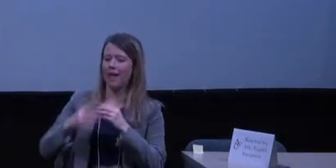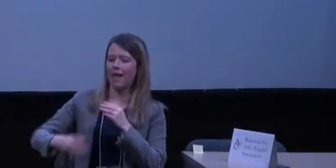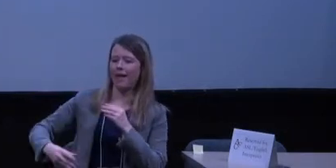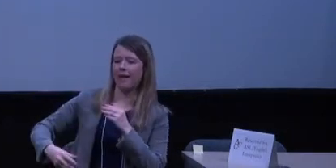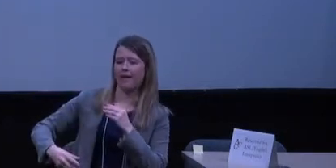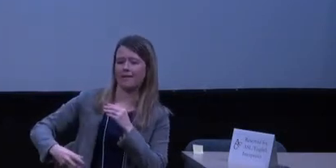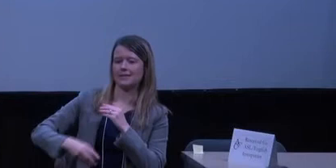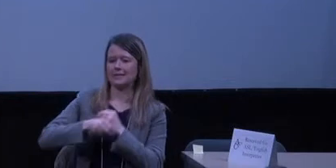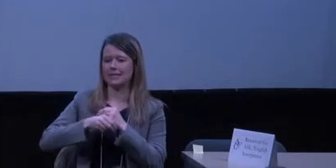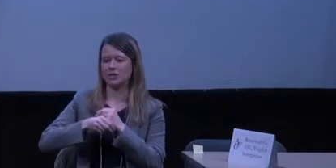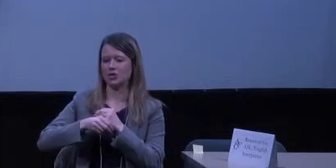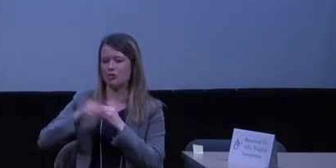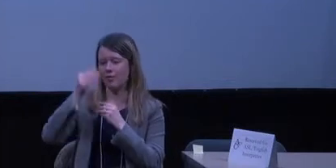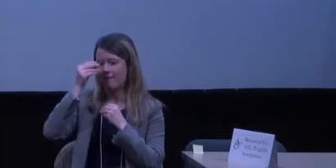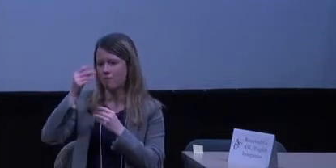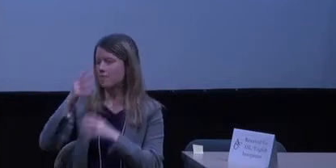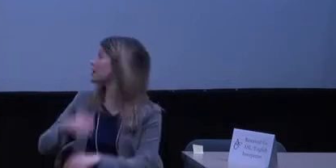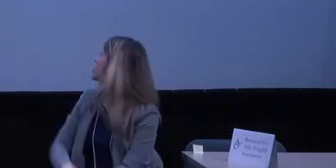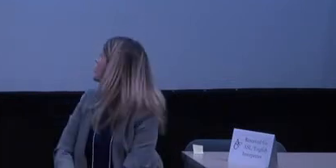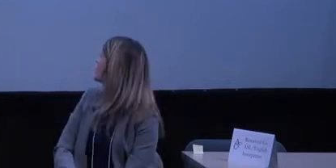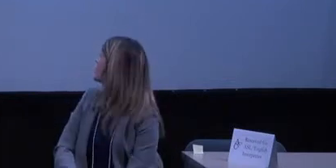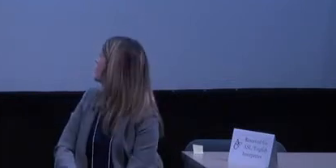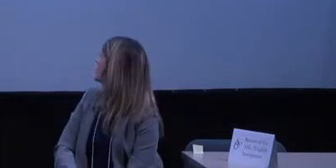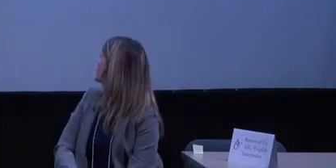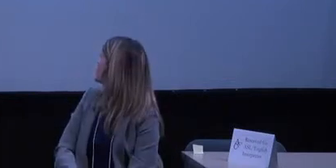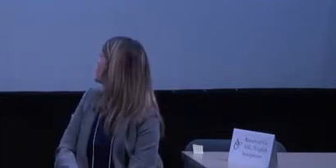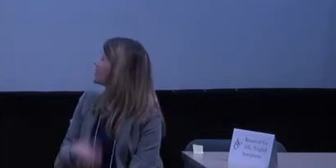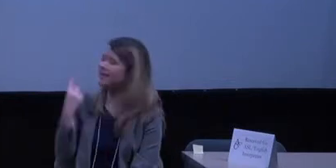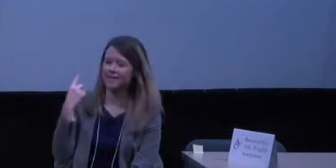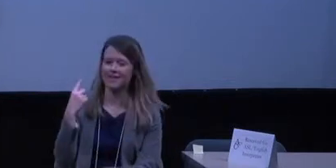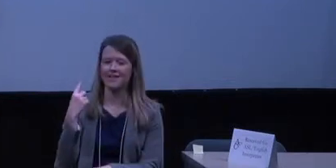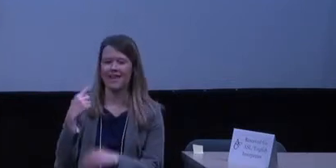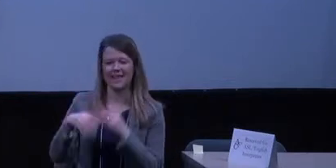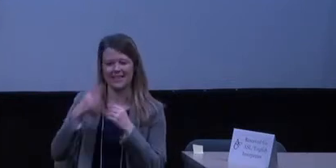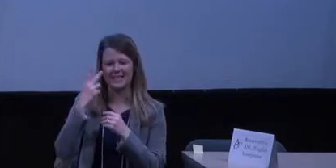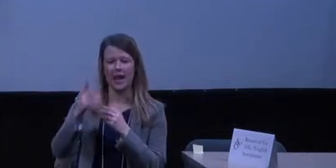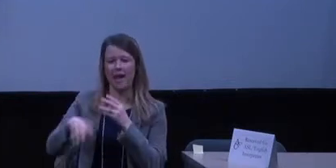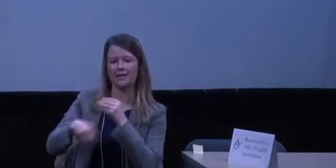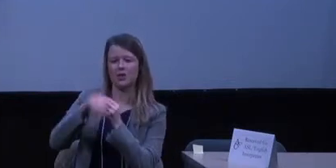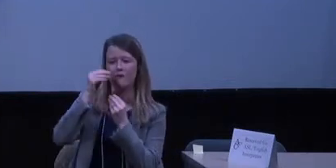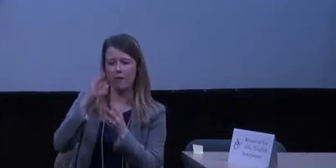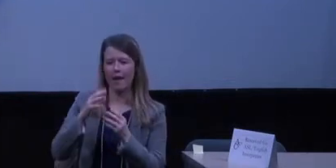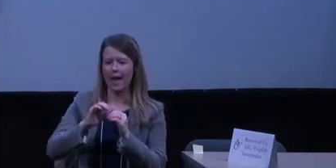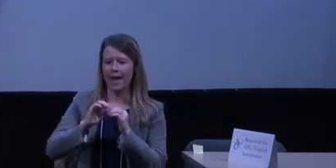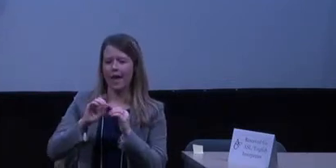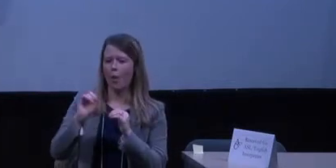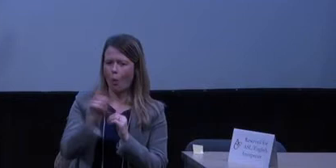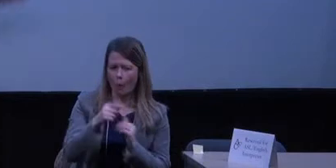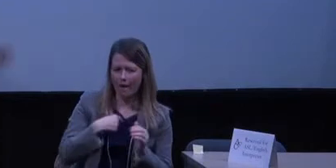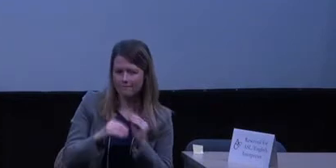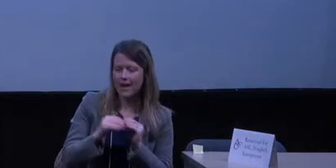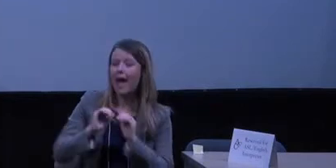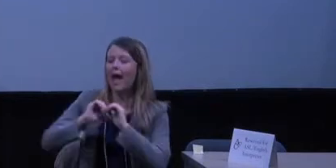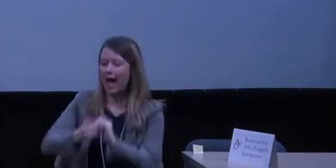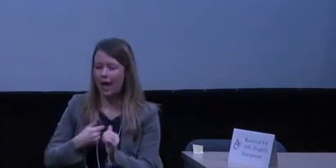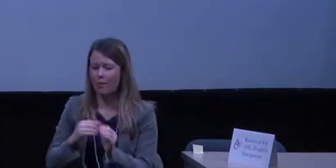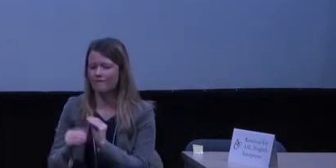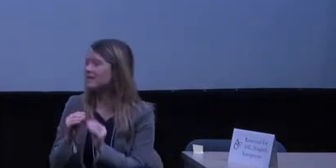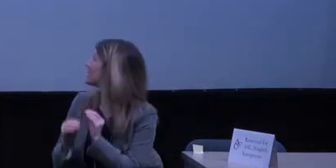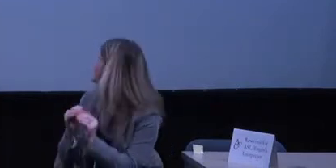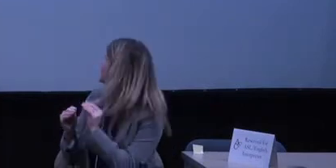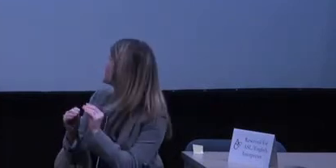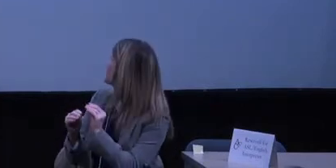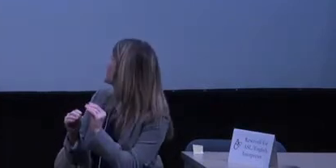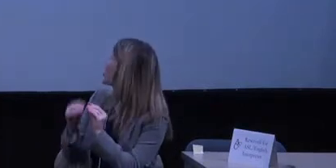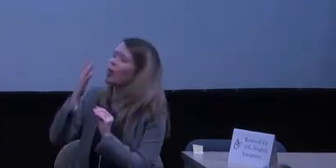Why do we fix it? And then how do I fix it? So it will give you step-by-step instructions on how to